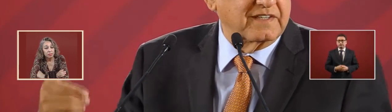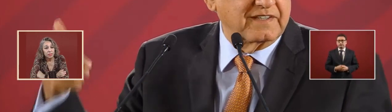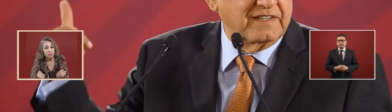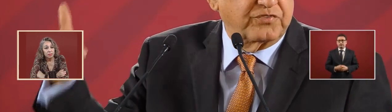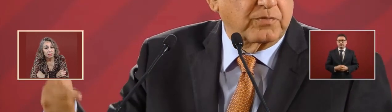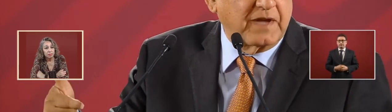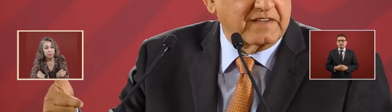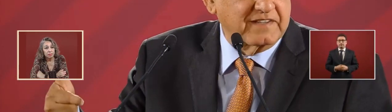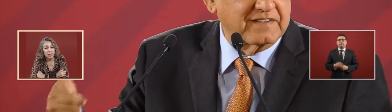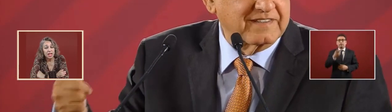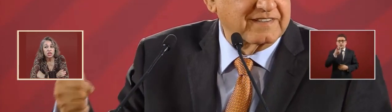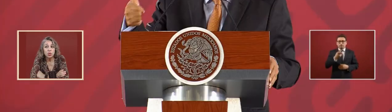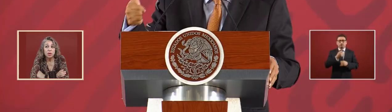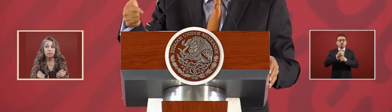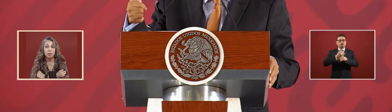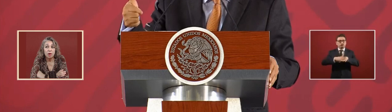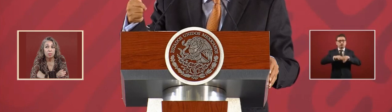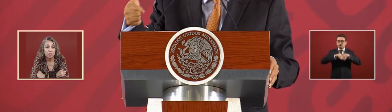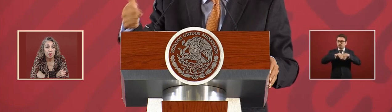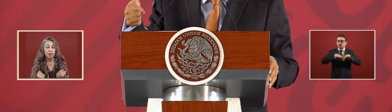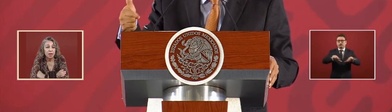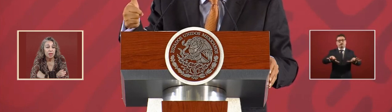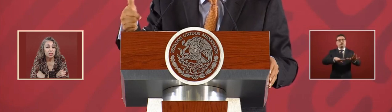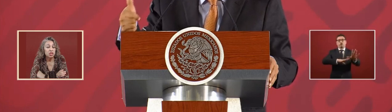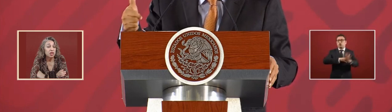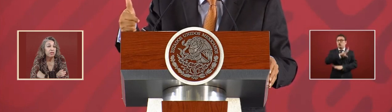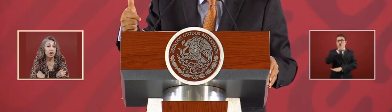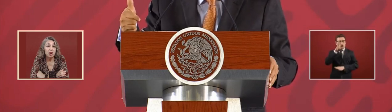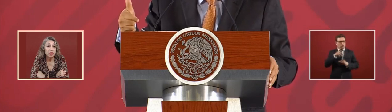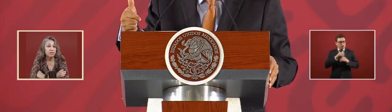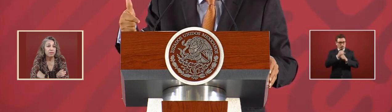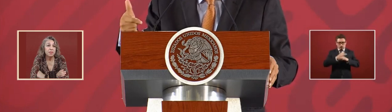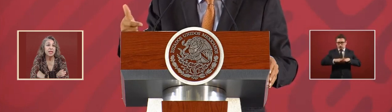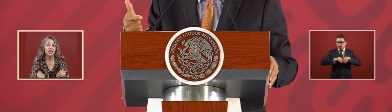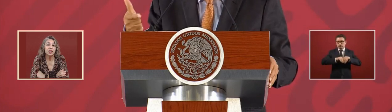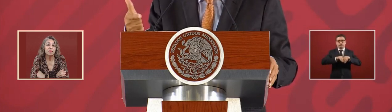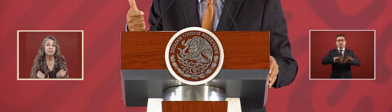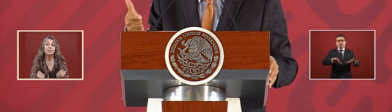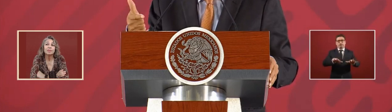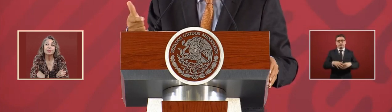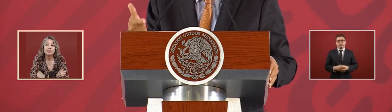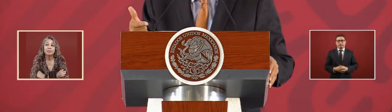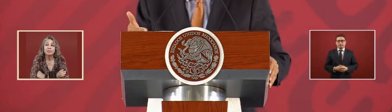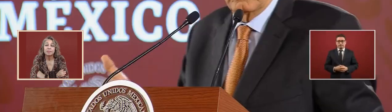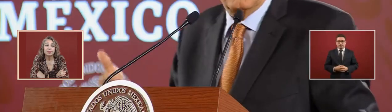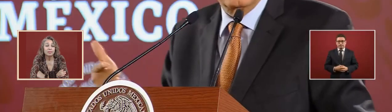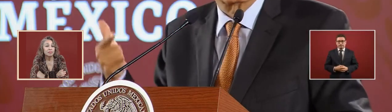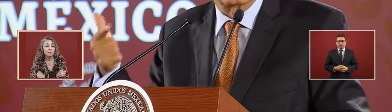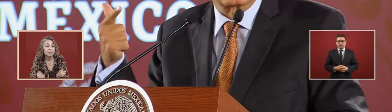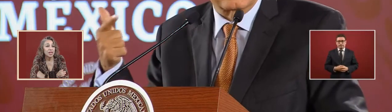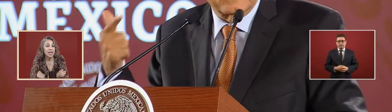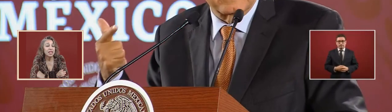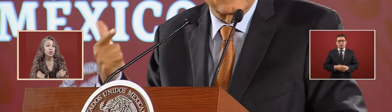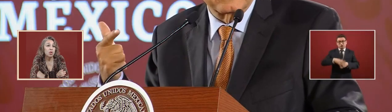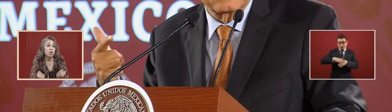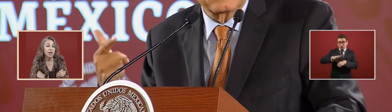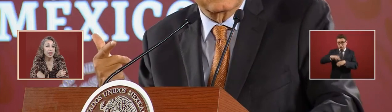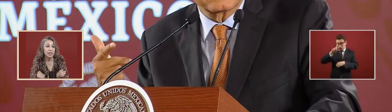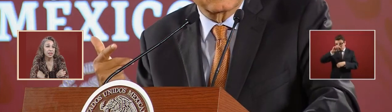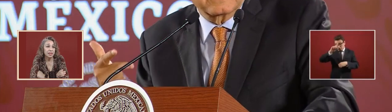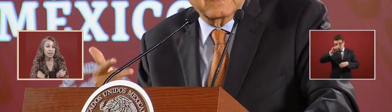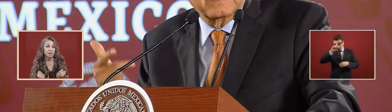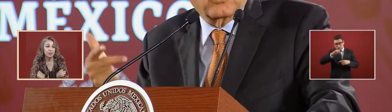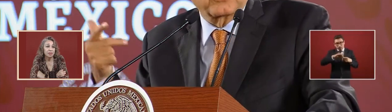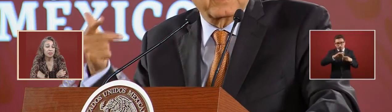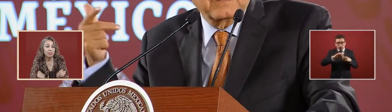Entonces, informar, and to inform, que se tenga toda la información, to give all the information. Orientar, and to